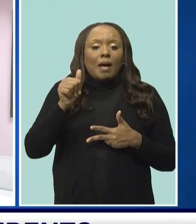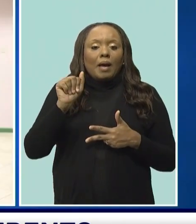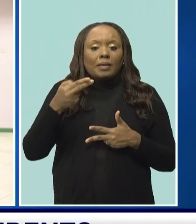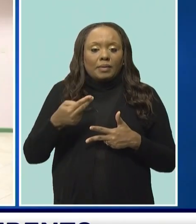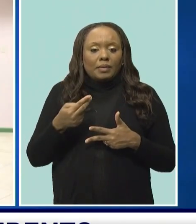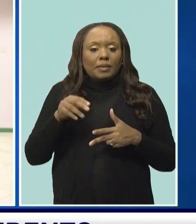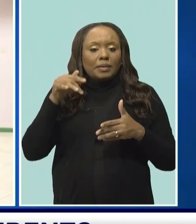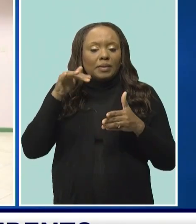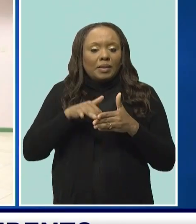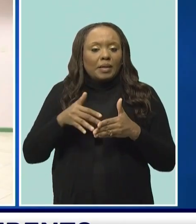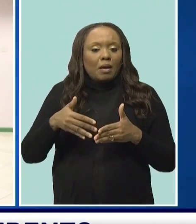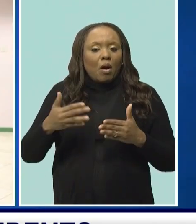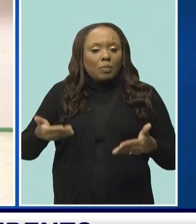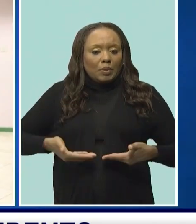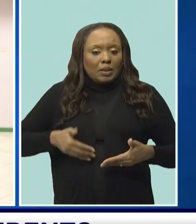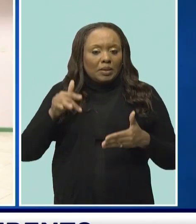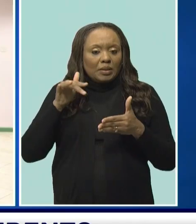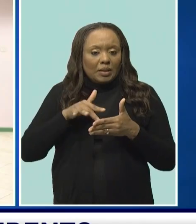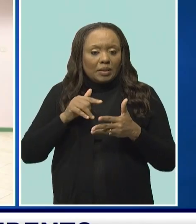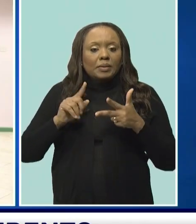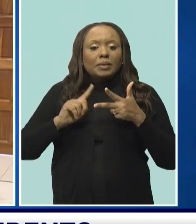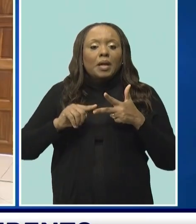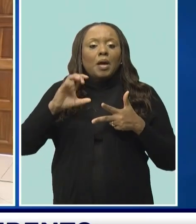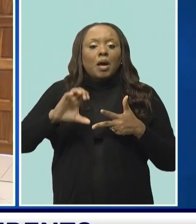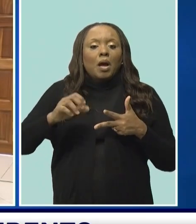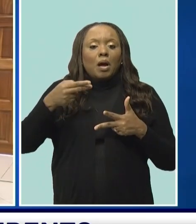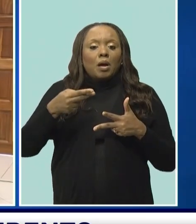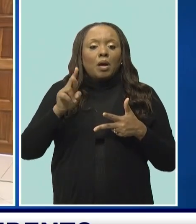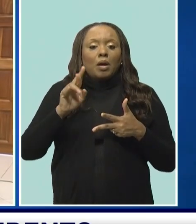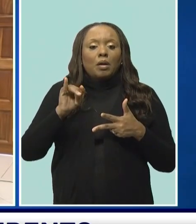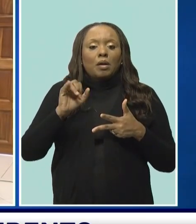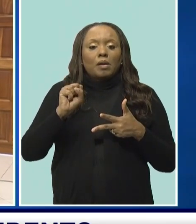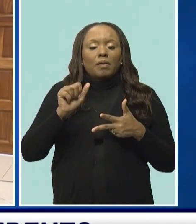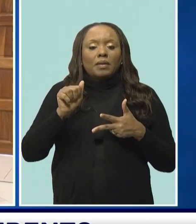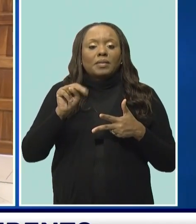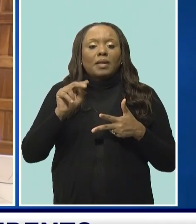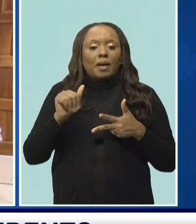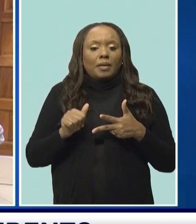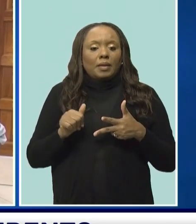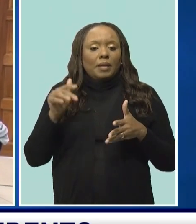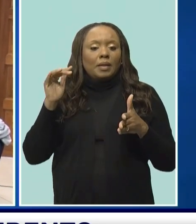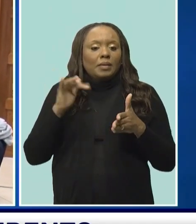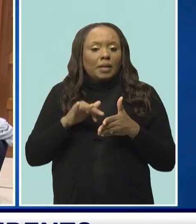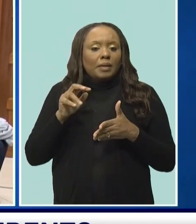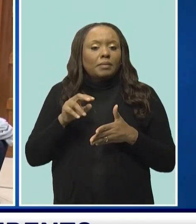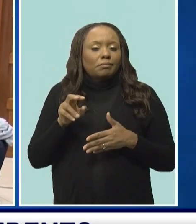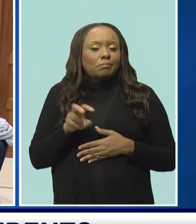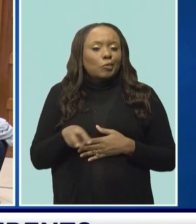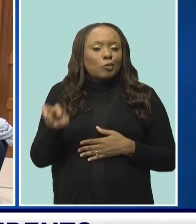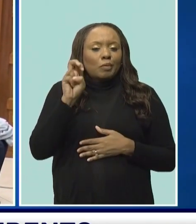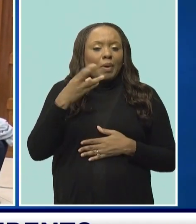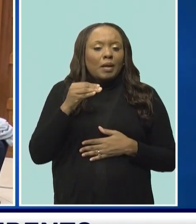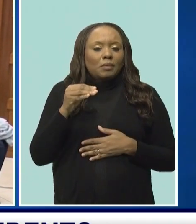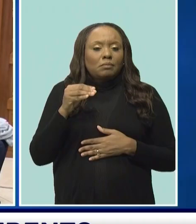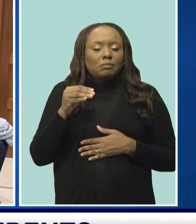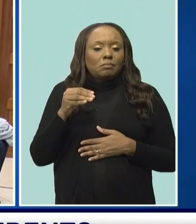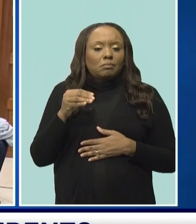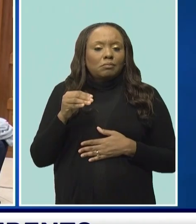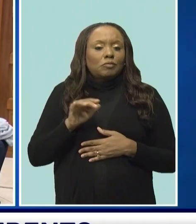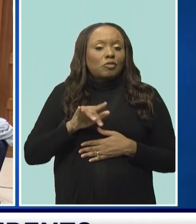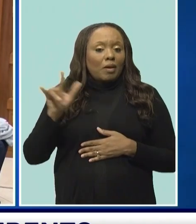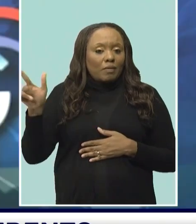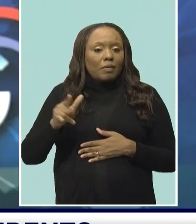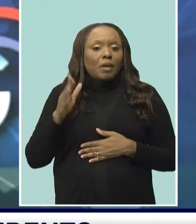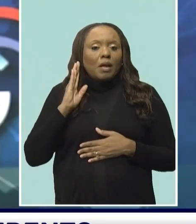hospitality studies, and Chrisana Williams, who is pursuing an associate degree in applied science and tourism travel. The funds will cover books,